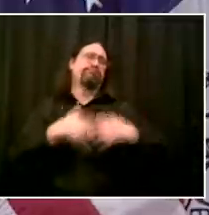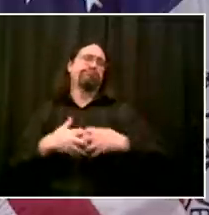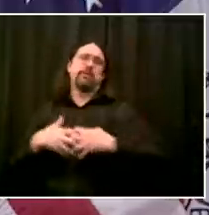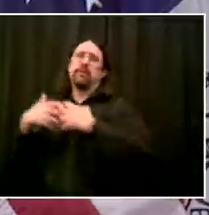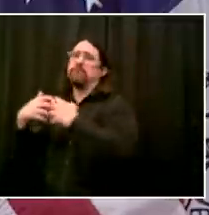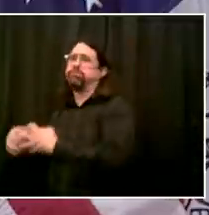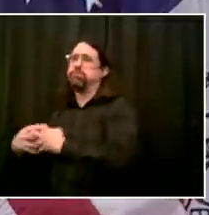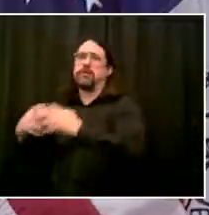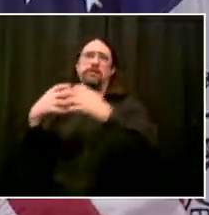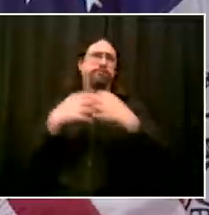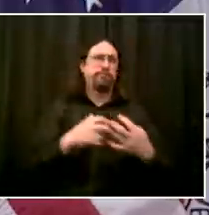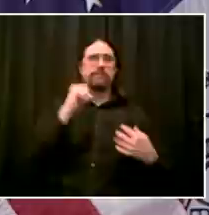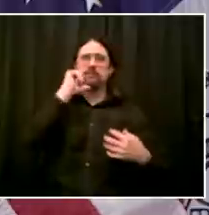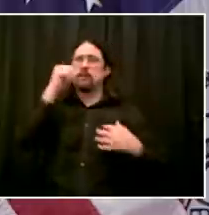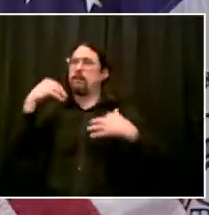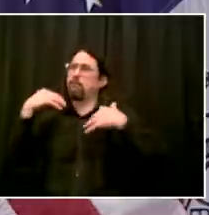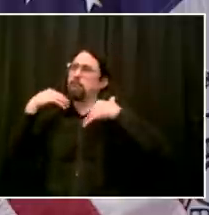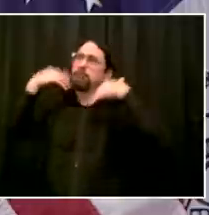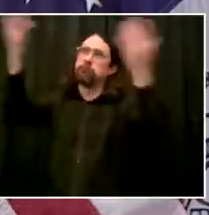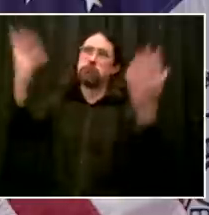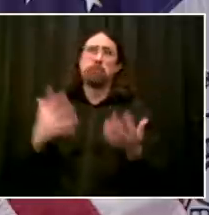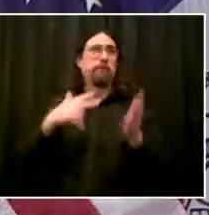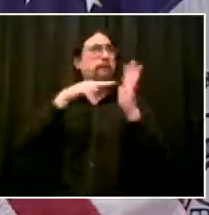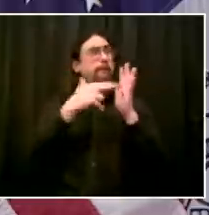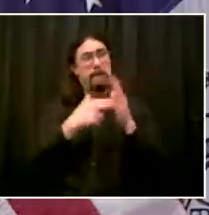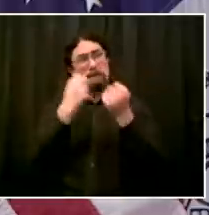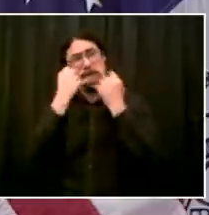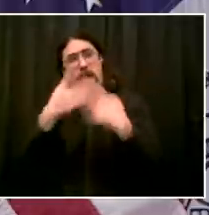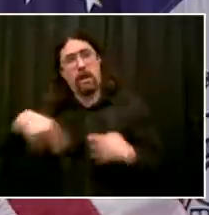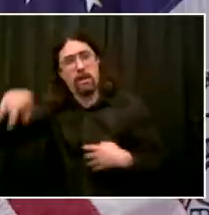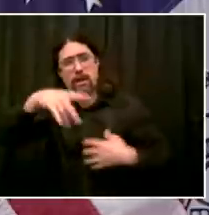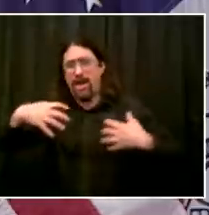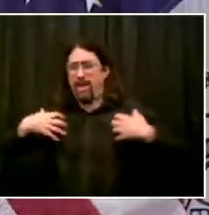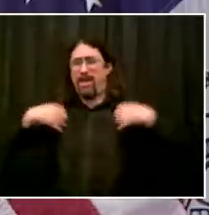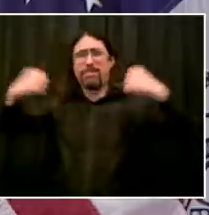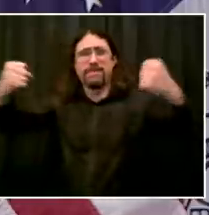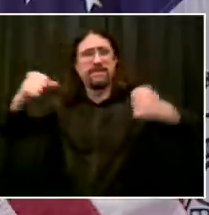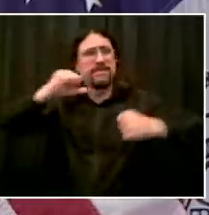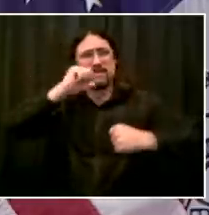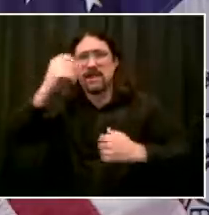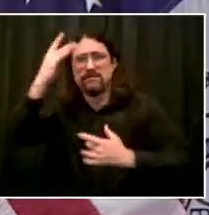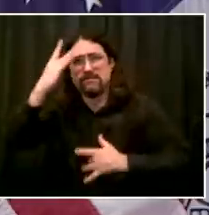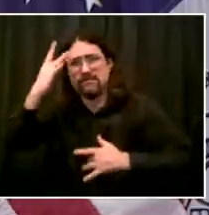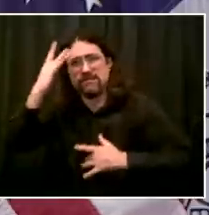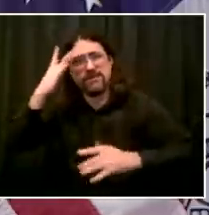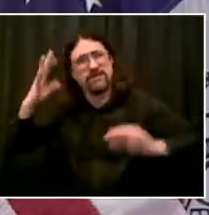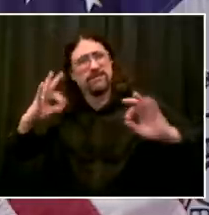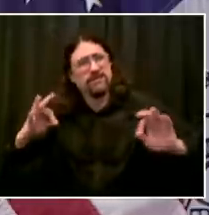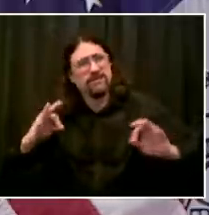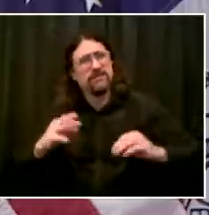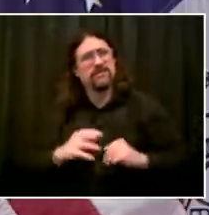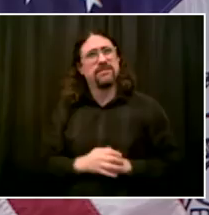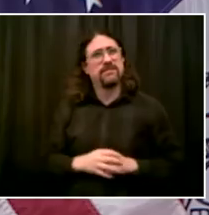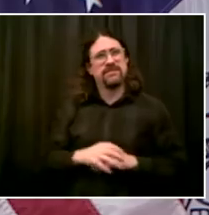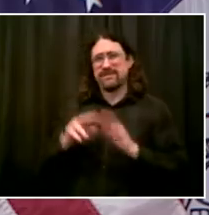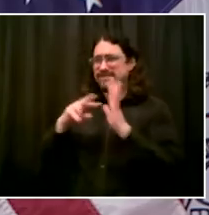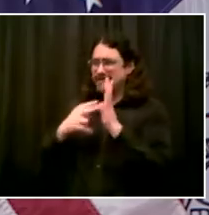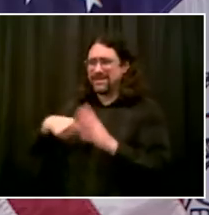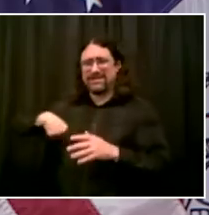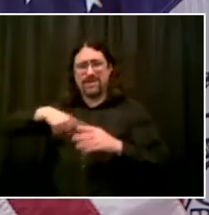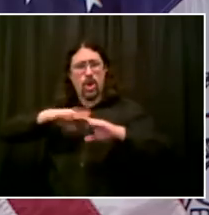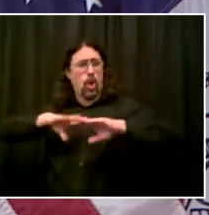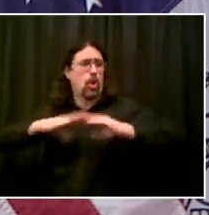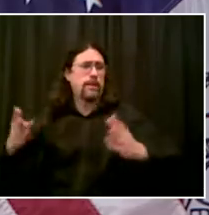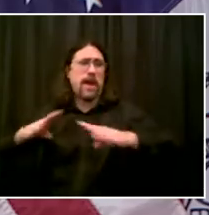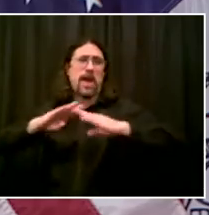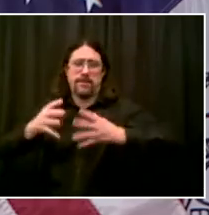in a position to keep deepening our restart. So that's why we believe these are now the smart standards. It's a measure of improvement, Katie. It's a